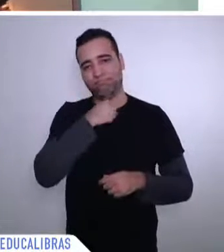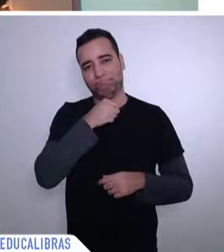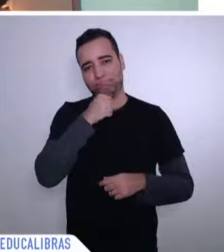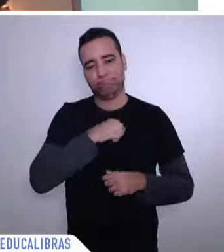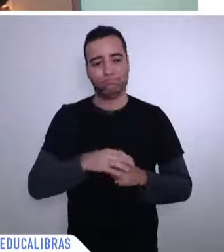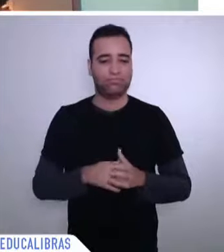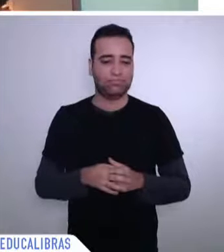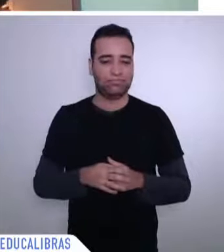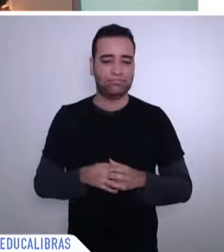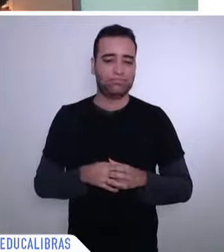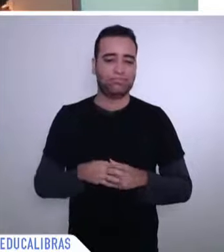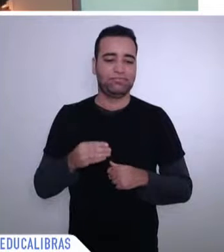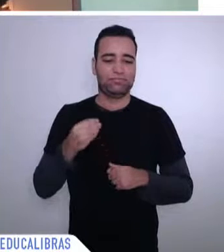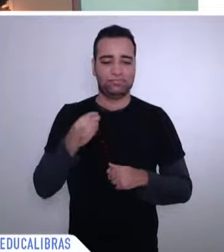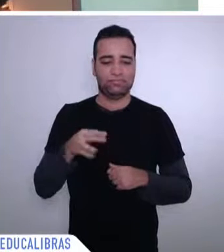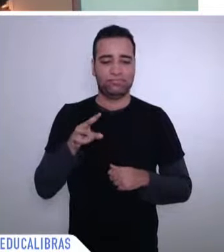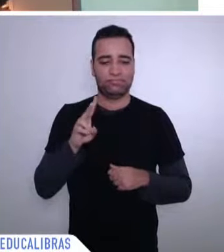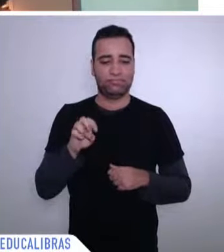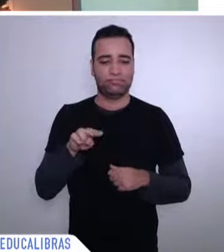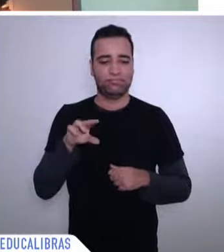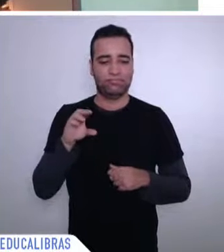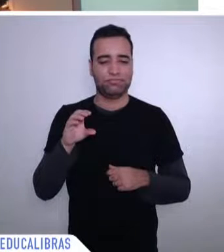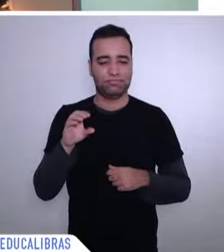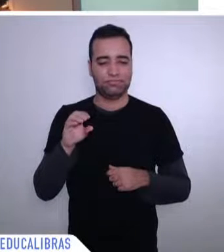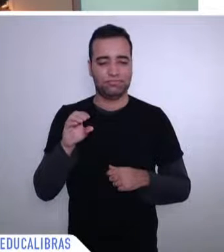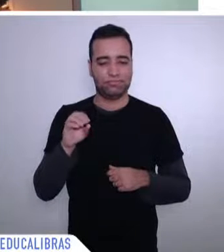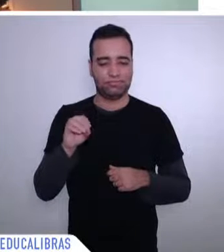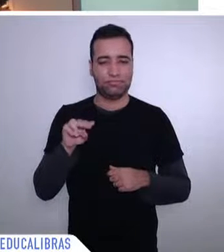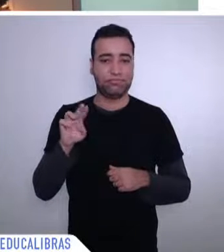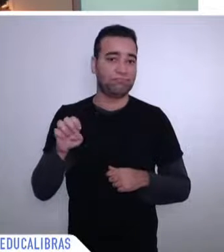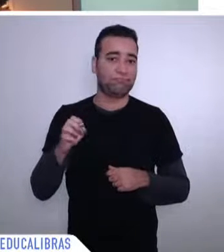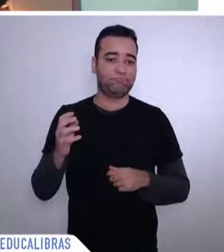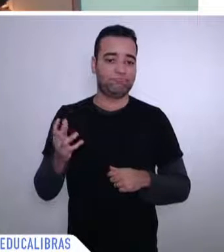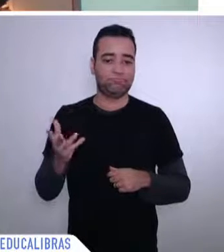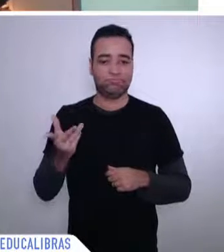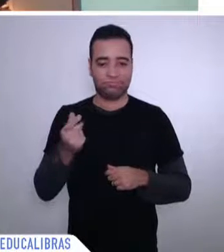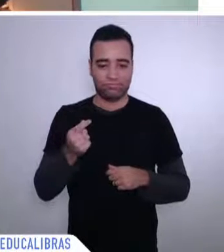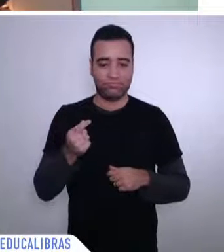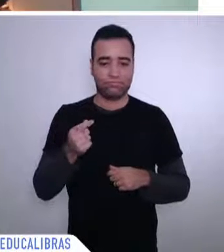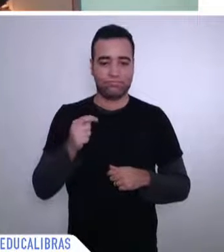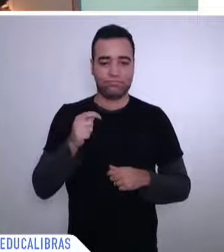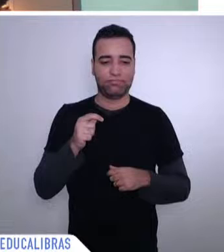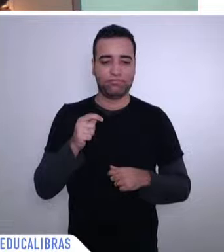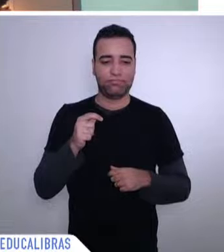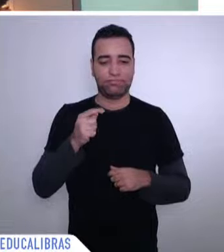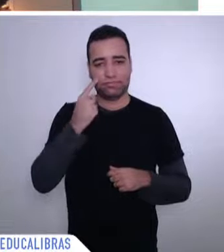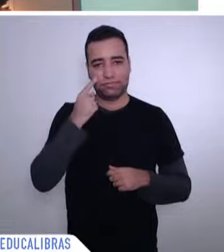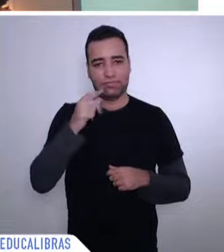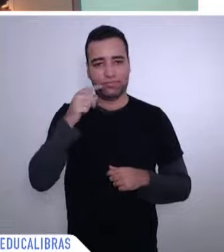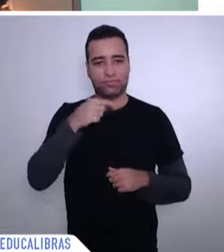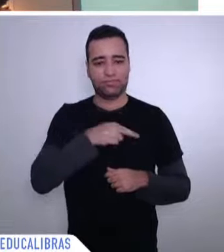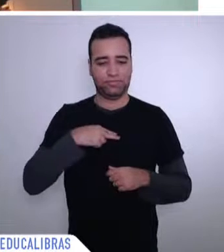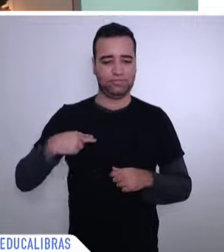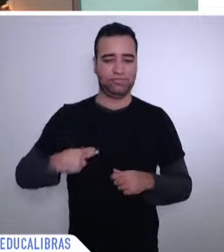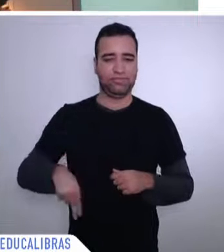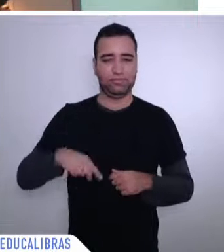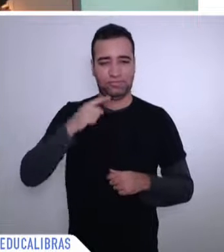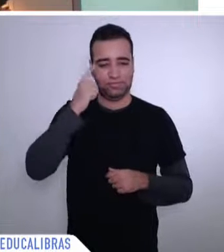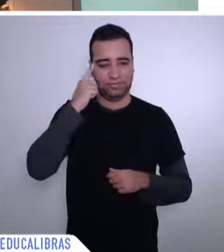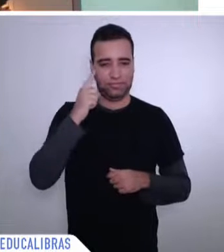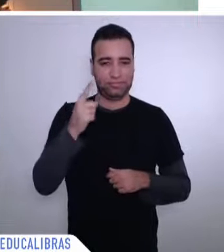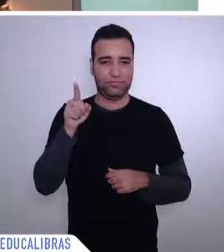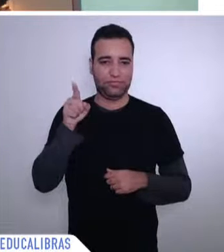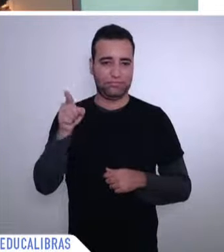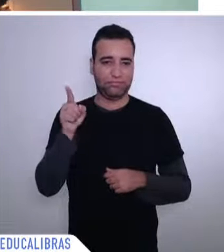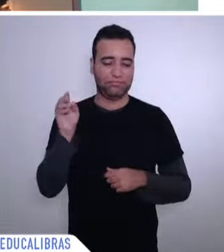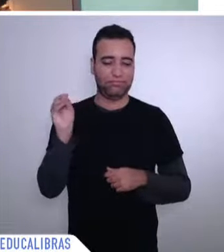volatility, and with Veronica Gago, an Argentinian, credible Argentinian, who said,